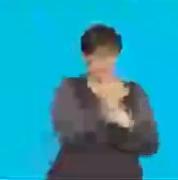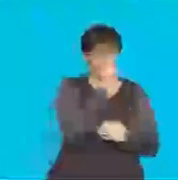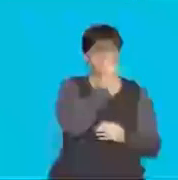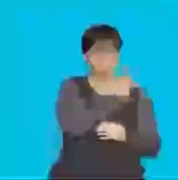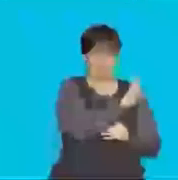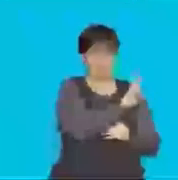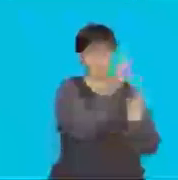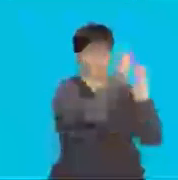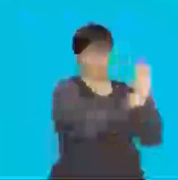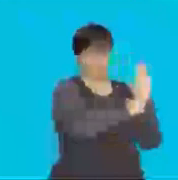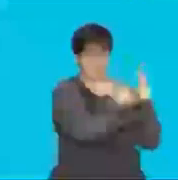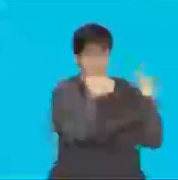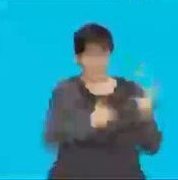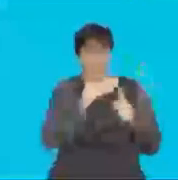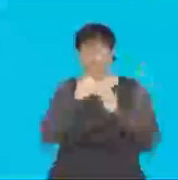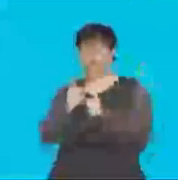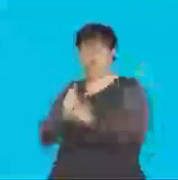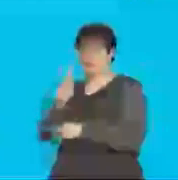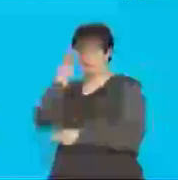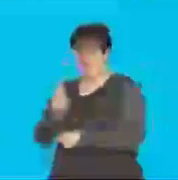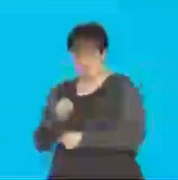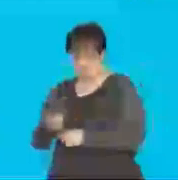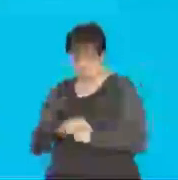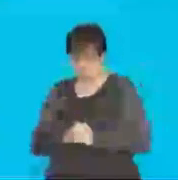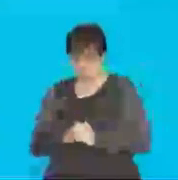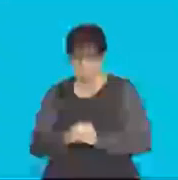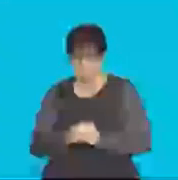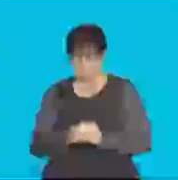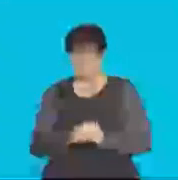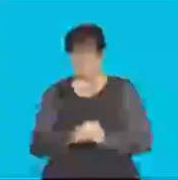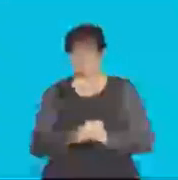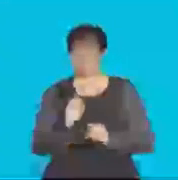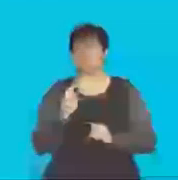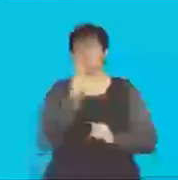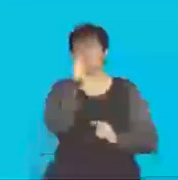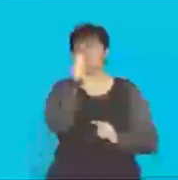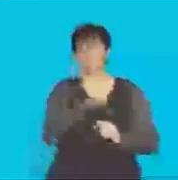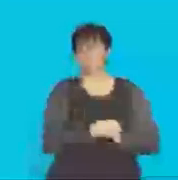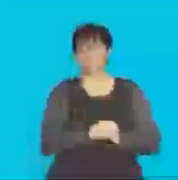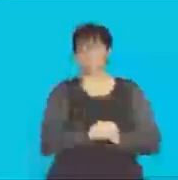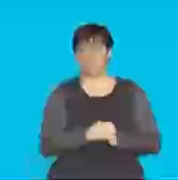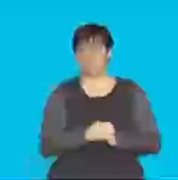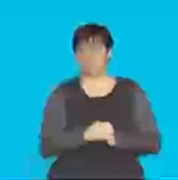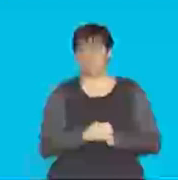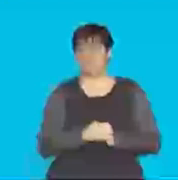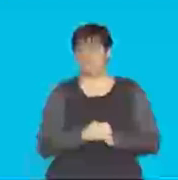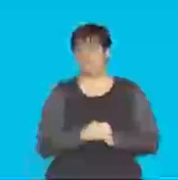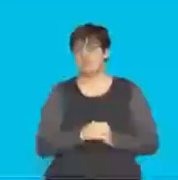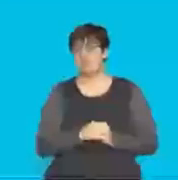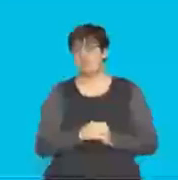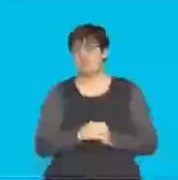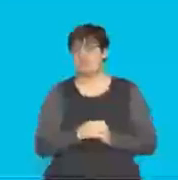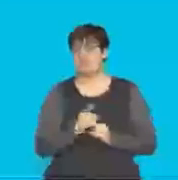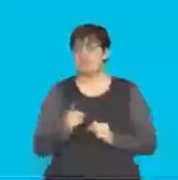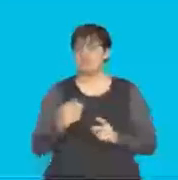we can answer some questions based on descriptions. So the first question was, if we go back to this, was, let's